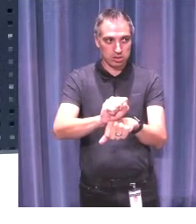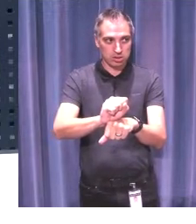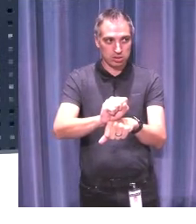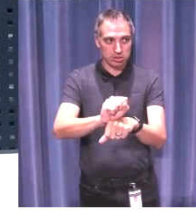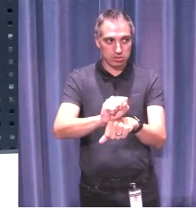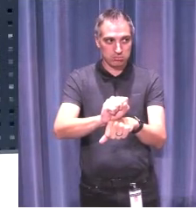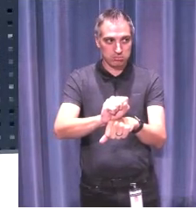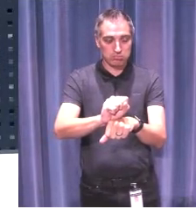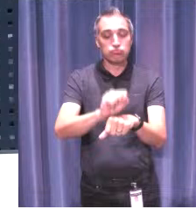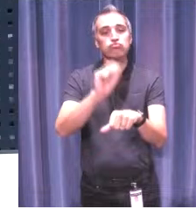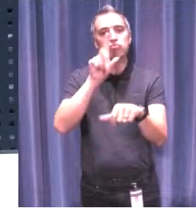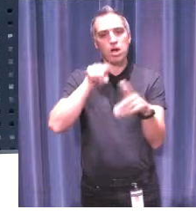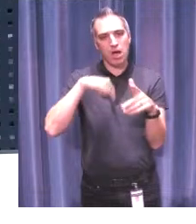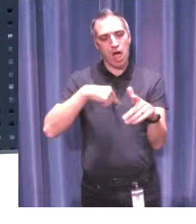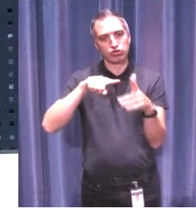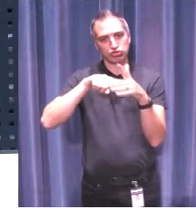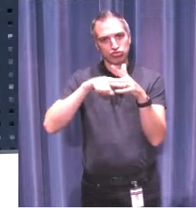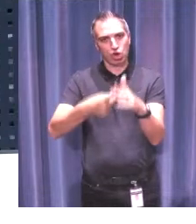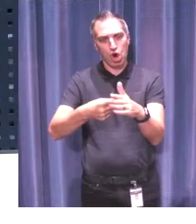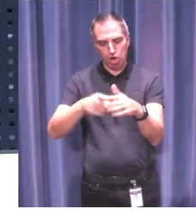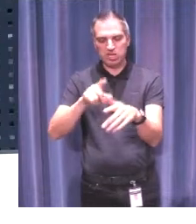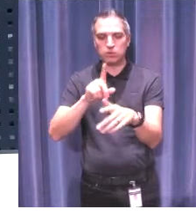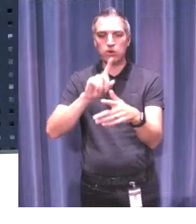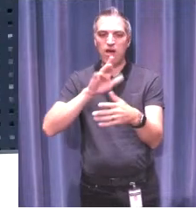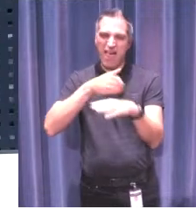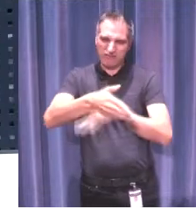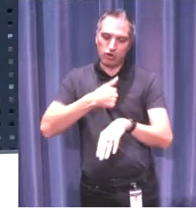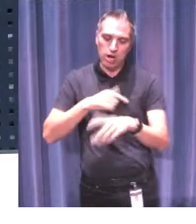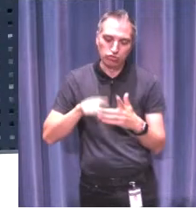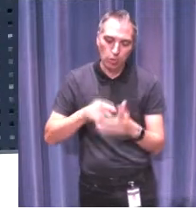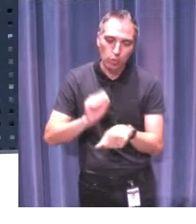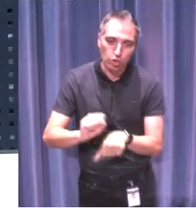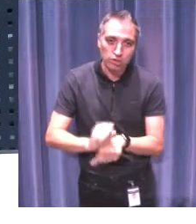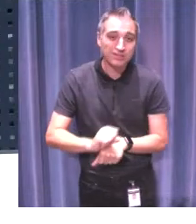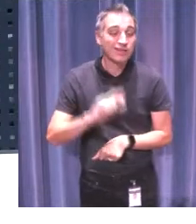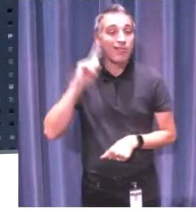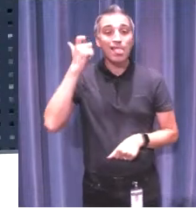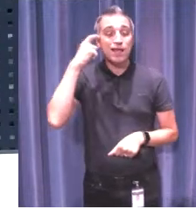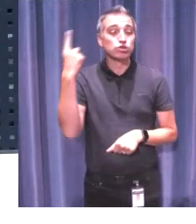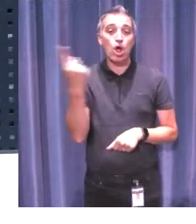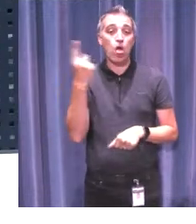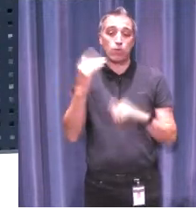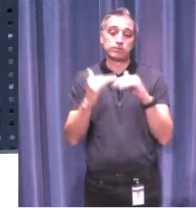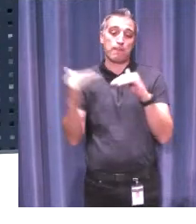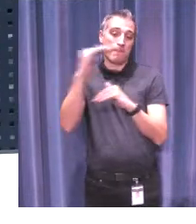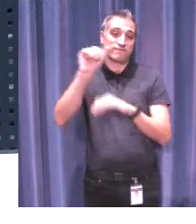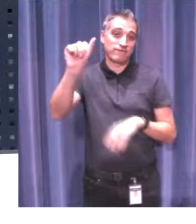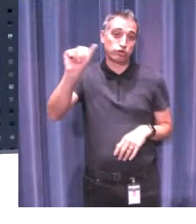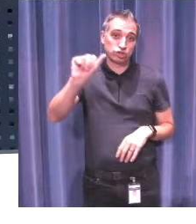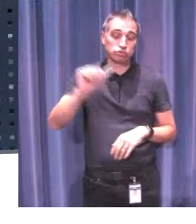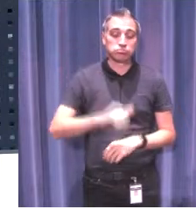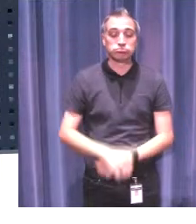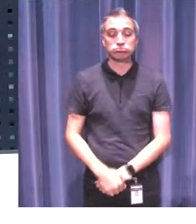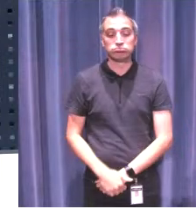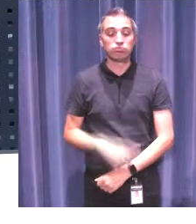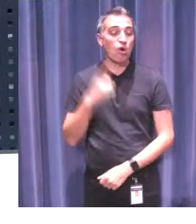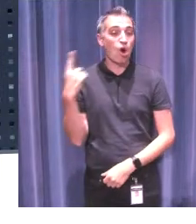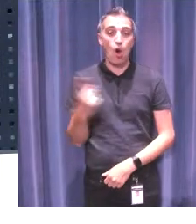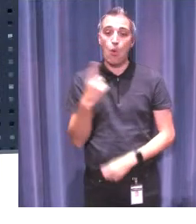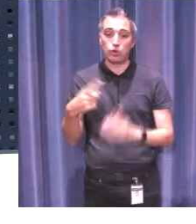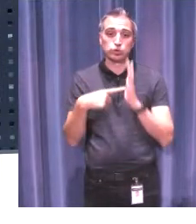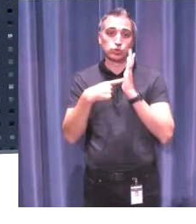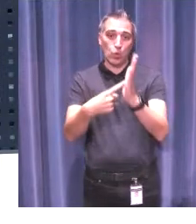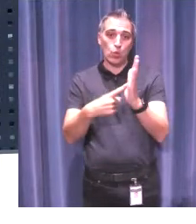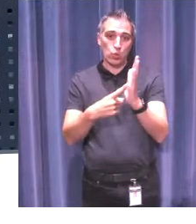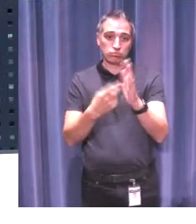instrument, and in Lansing we were always above average, and we always showed